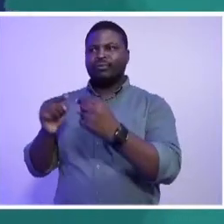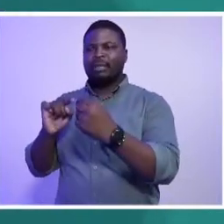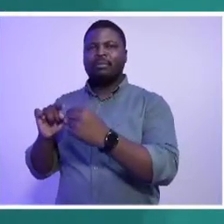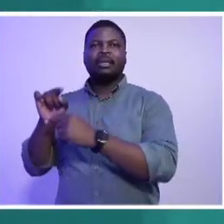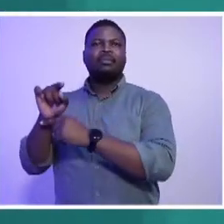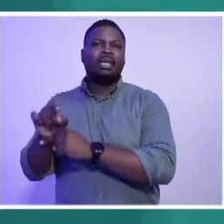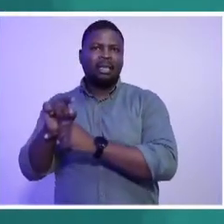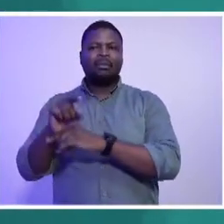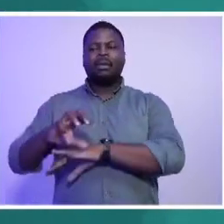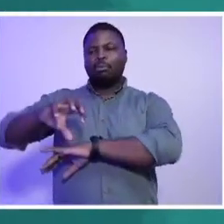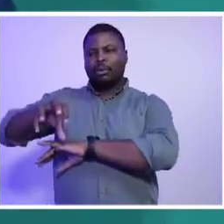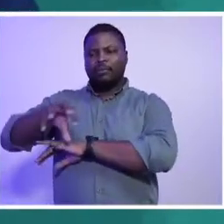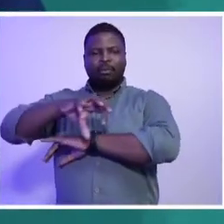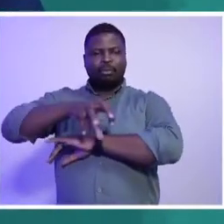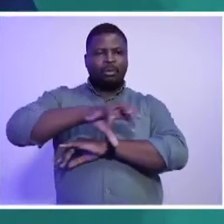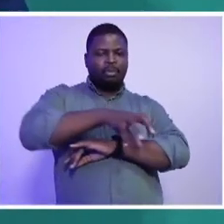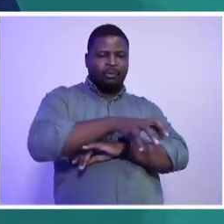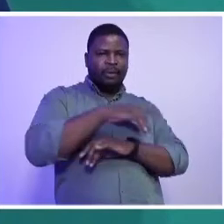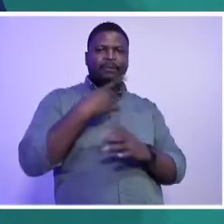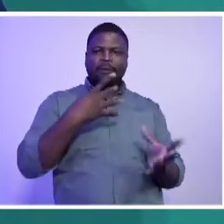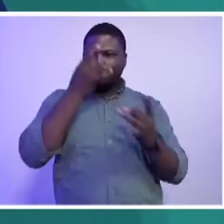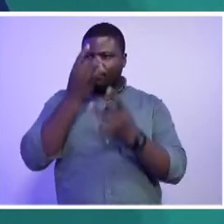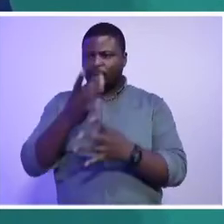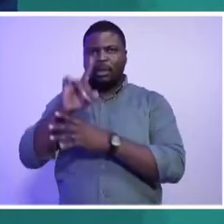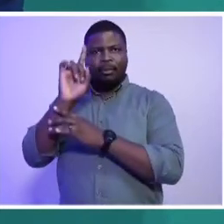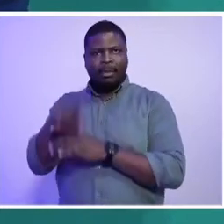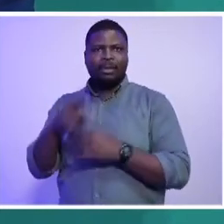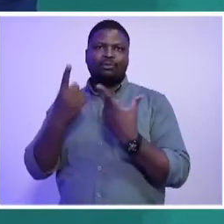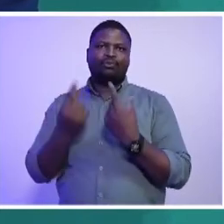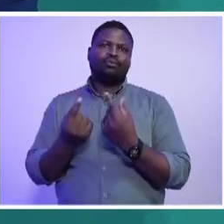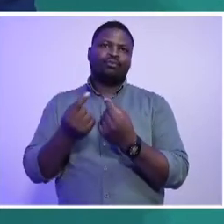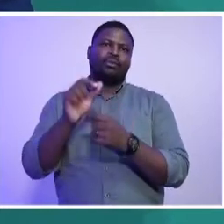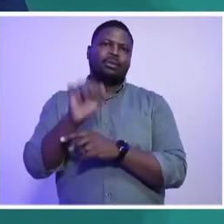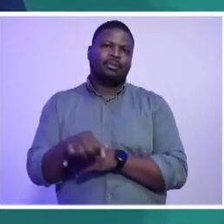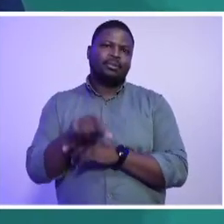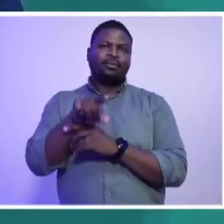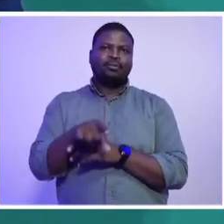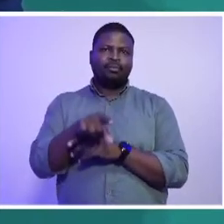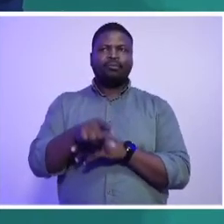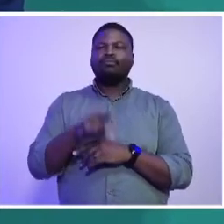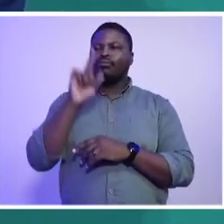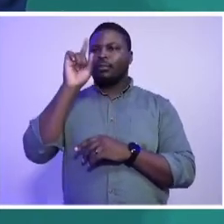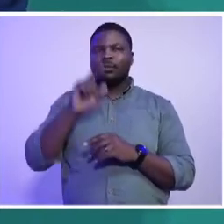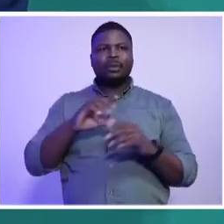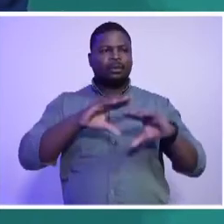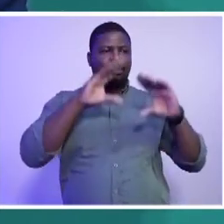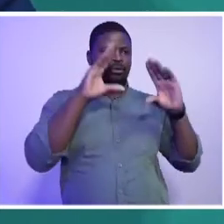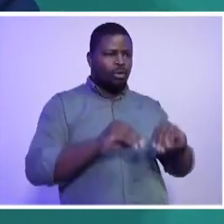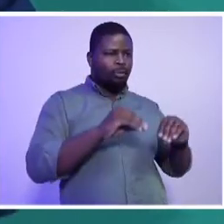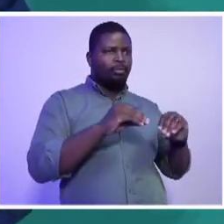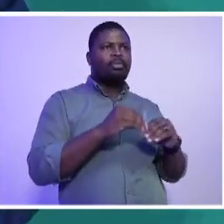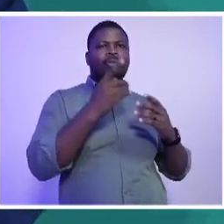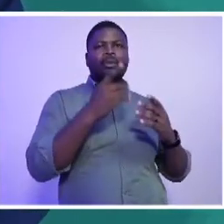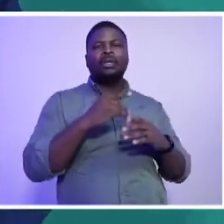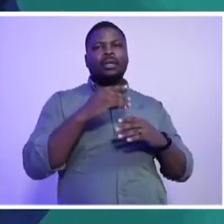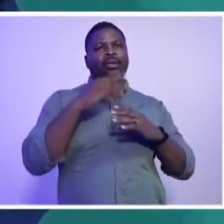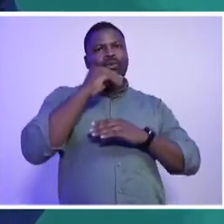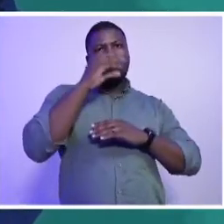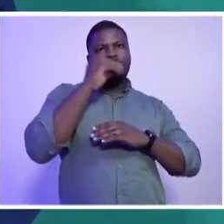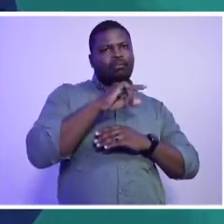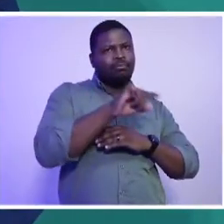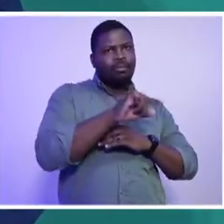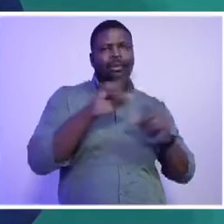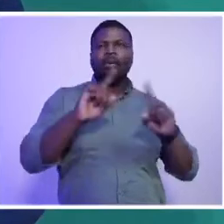provincial industry and research and academia, to stop talking about these problems and come up